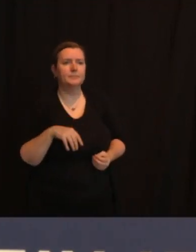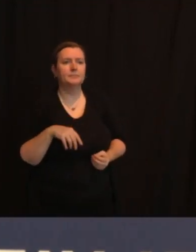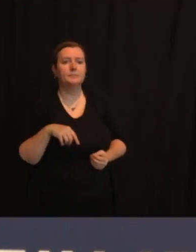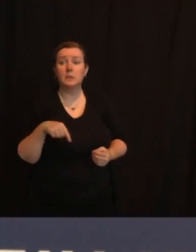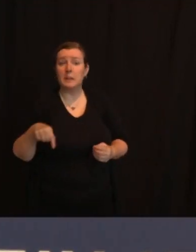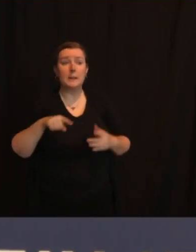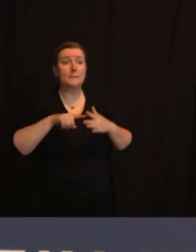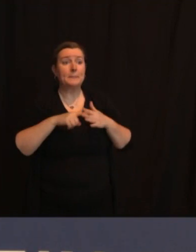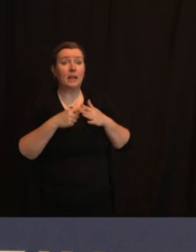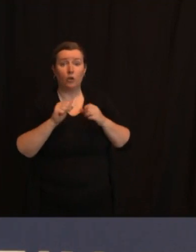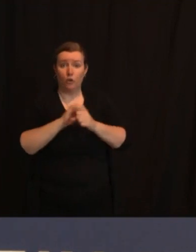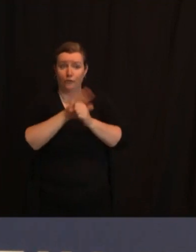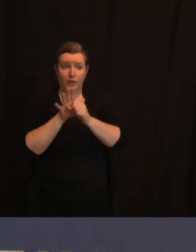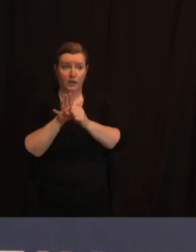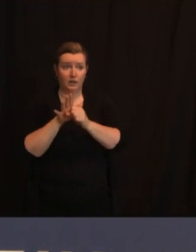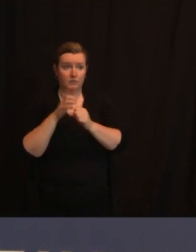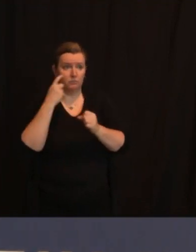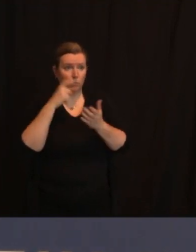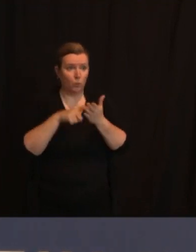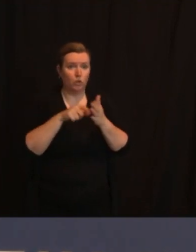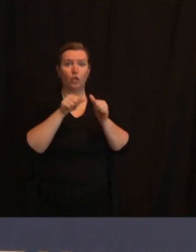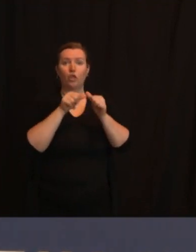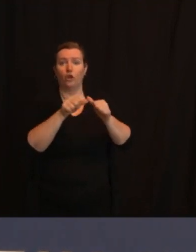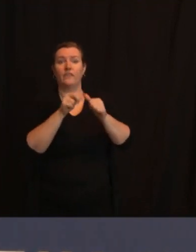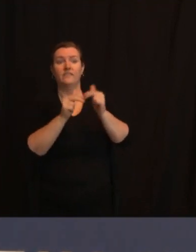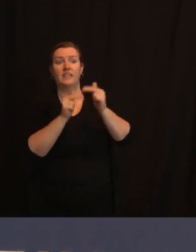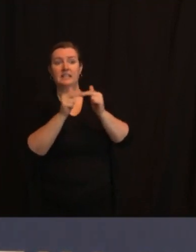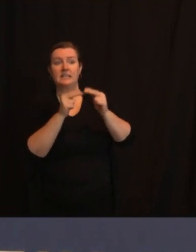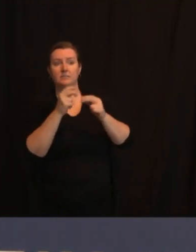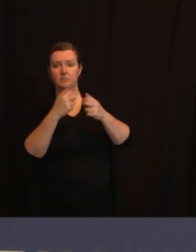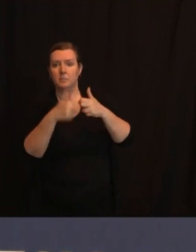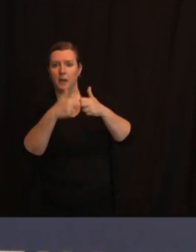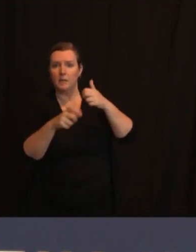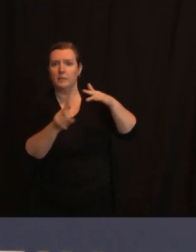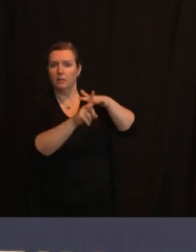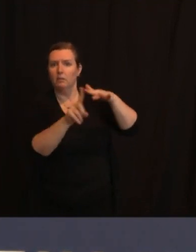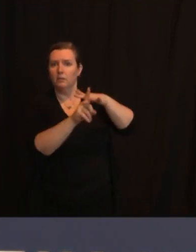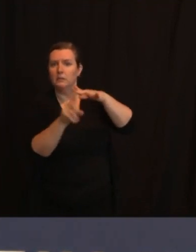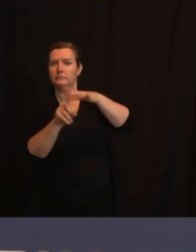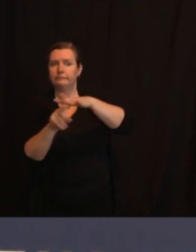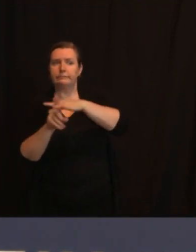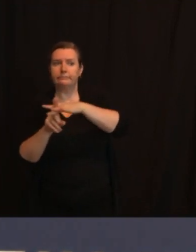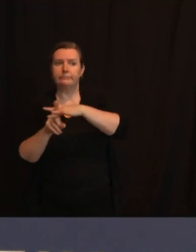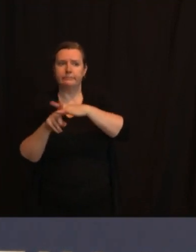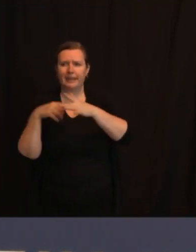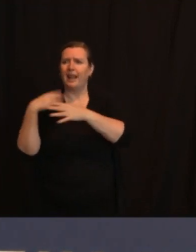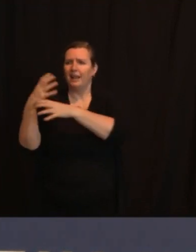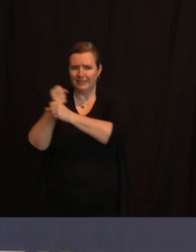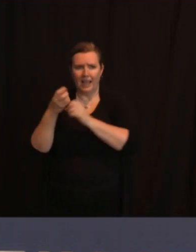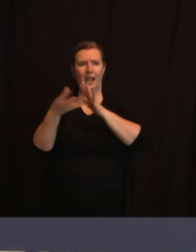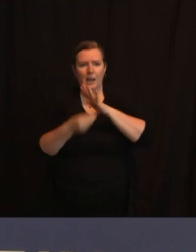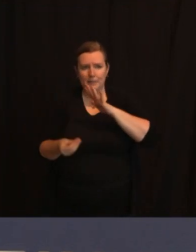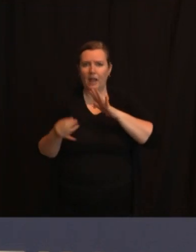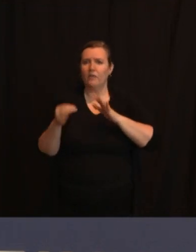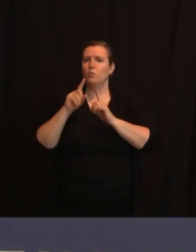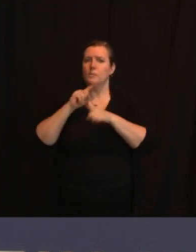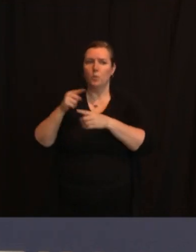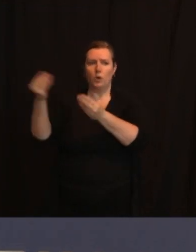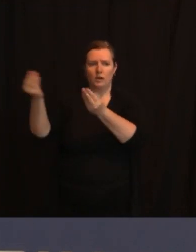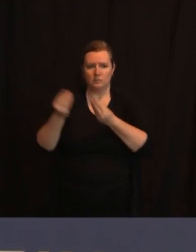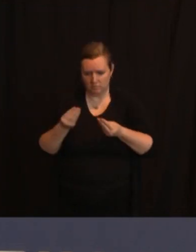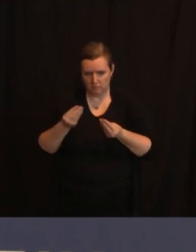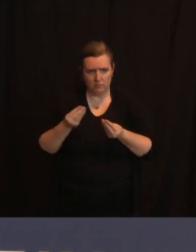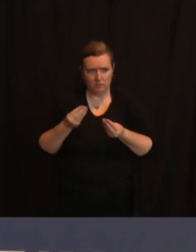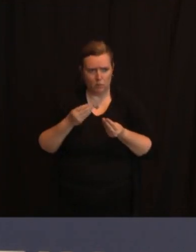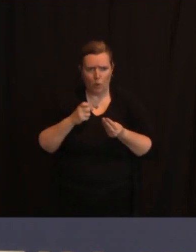care, I did get a copy of the UNIQLO report to make sure that we did follow up. And one of the follow-ups was that